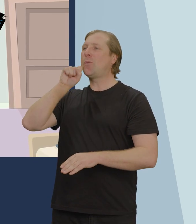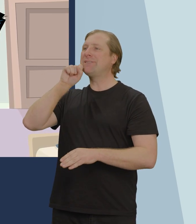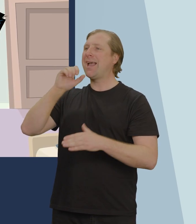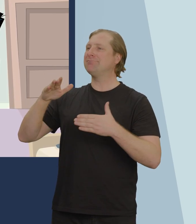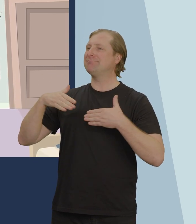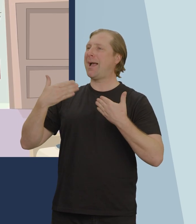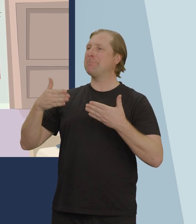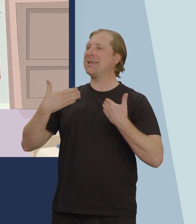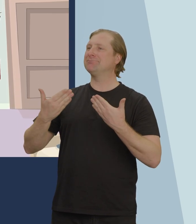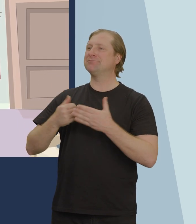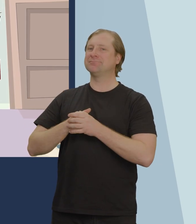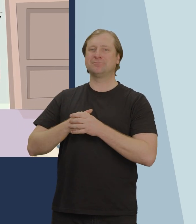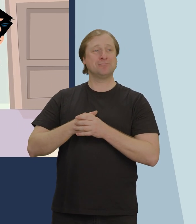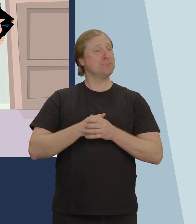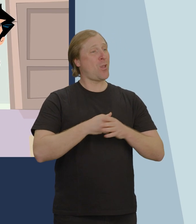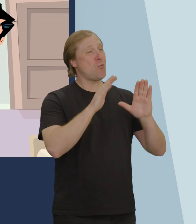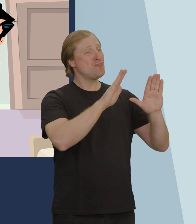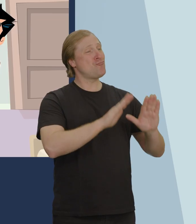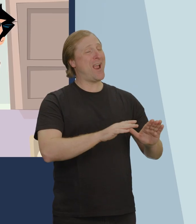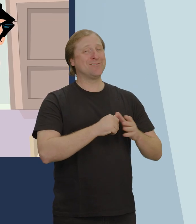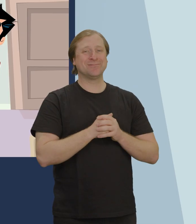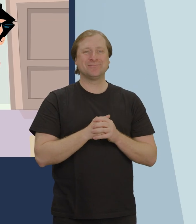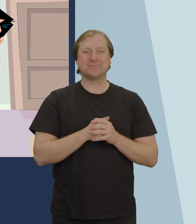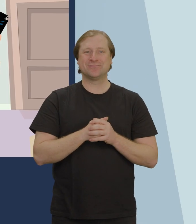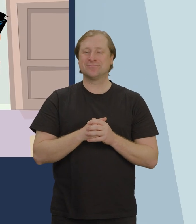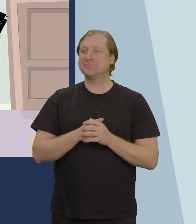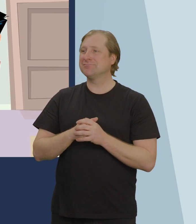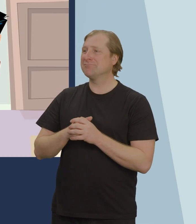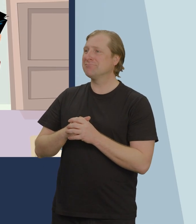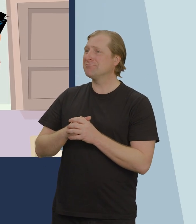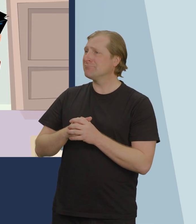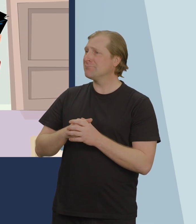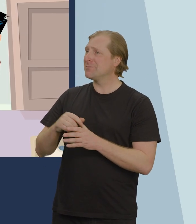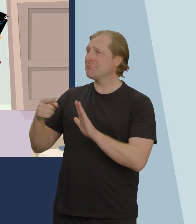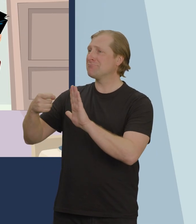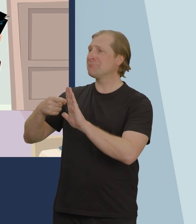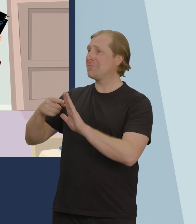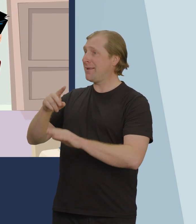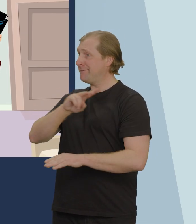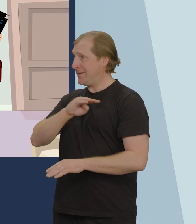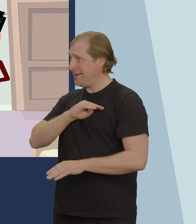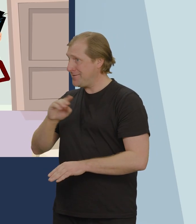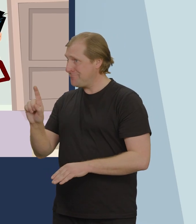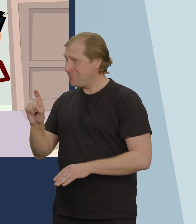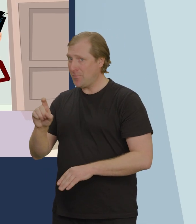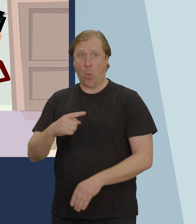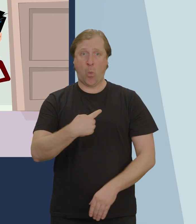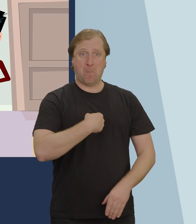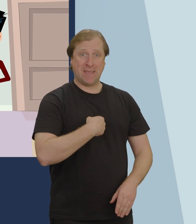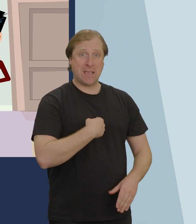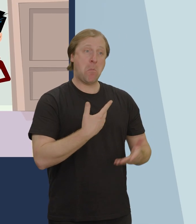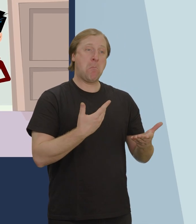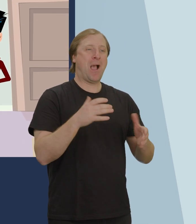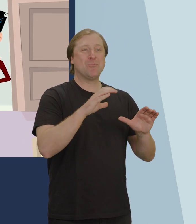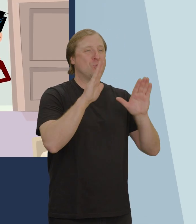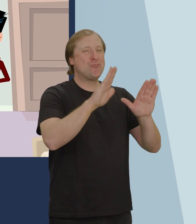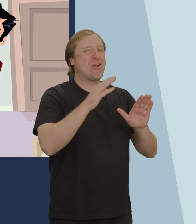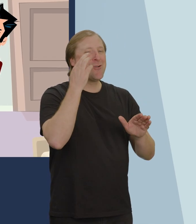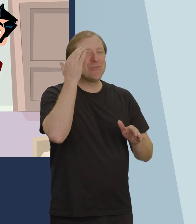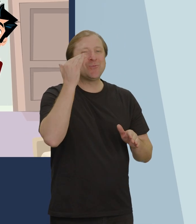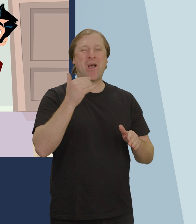Sofia, happy. That's great. Vinny, question mark. Who, me? I'm doing